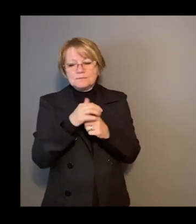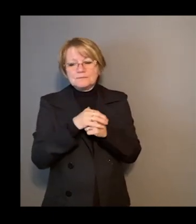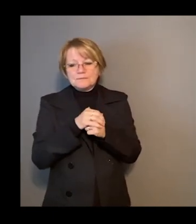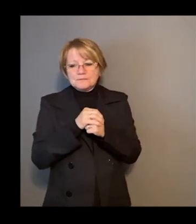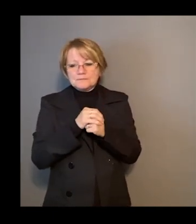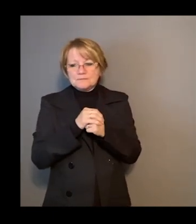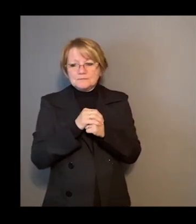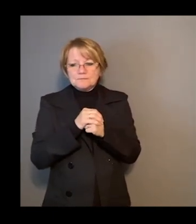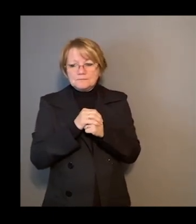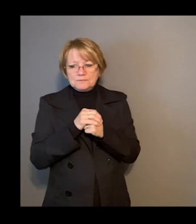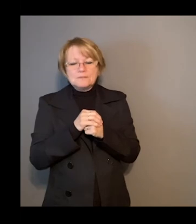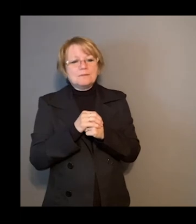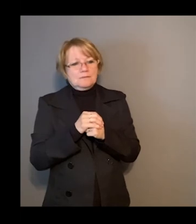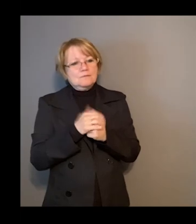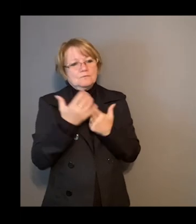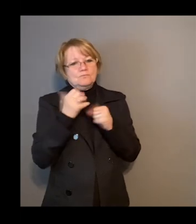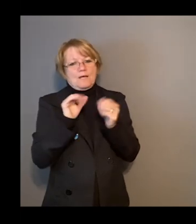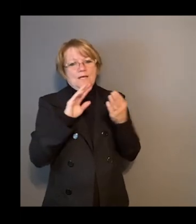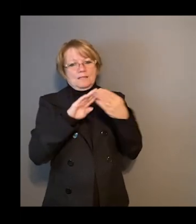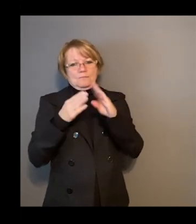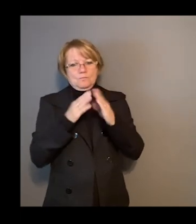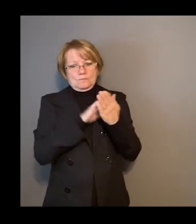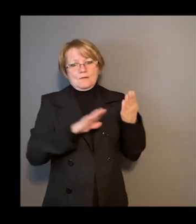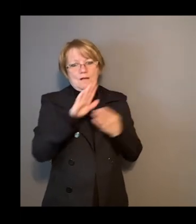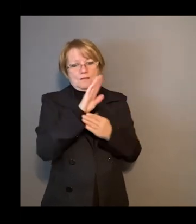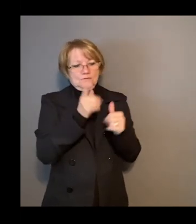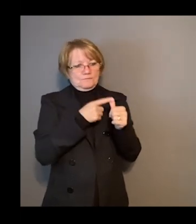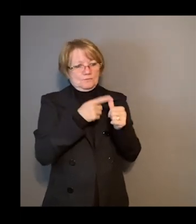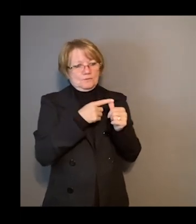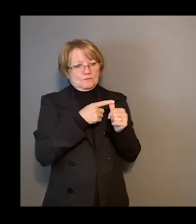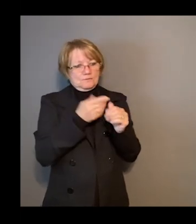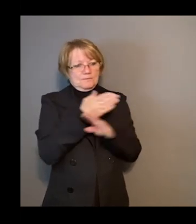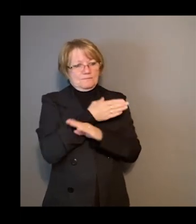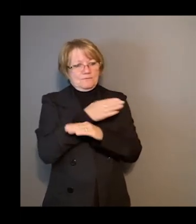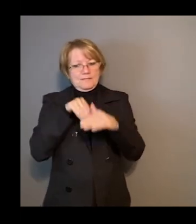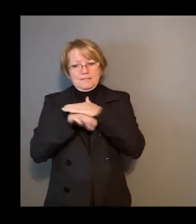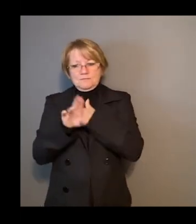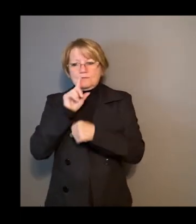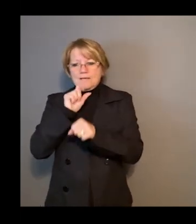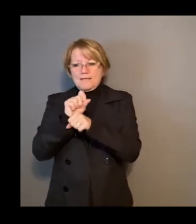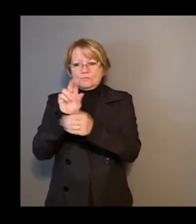college before you take yourself to an actual university.